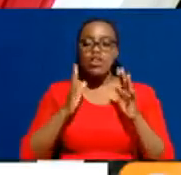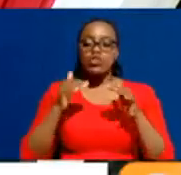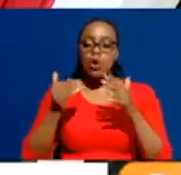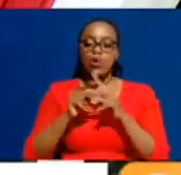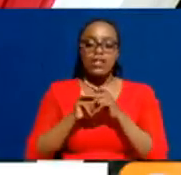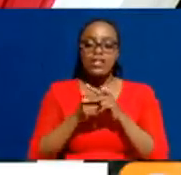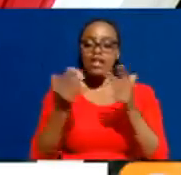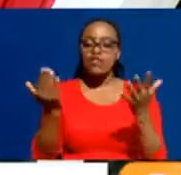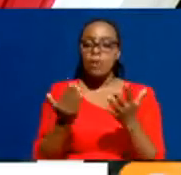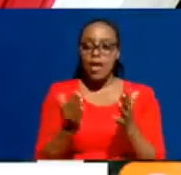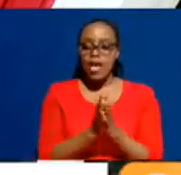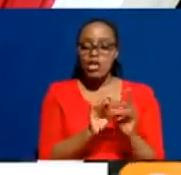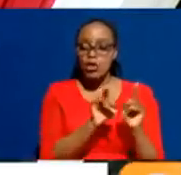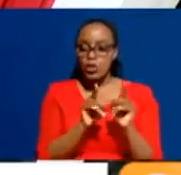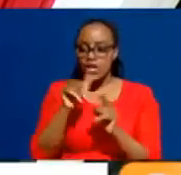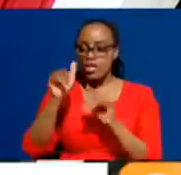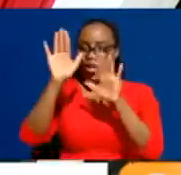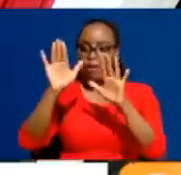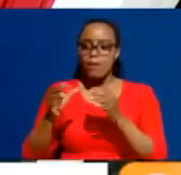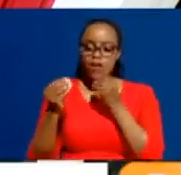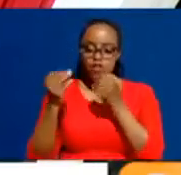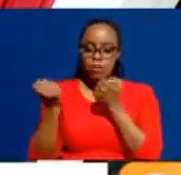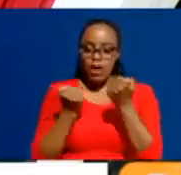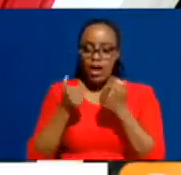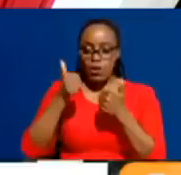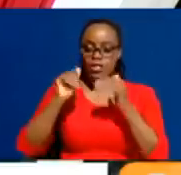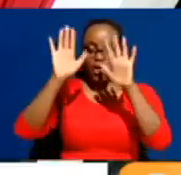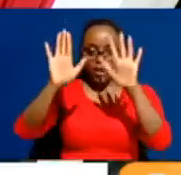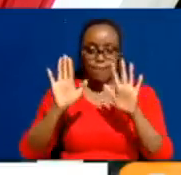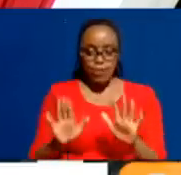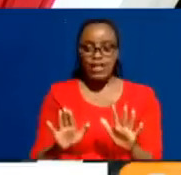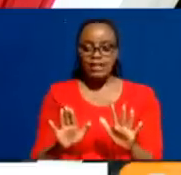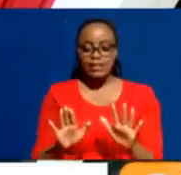origin and the other necessary details about motor vehicles, which are important